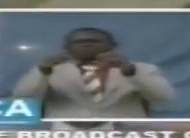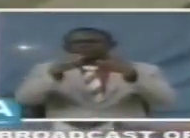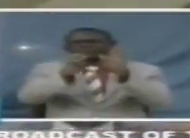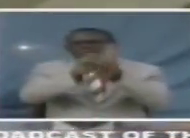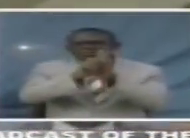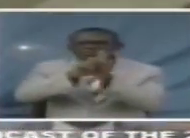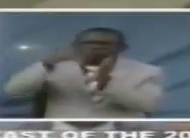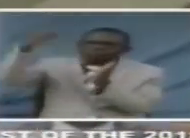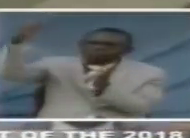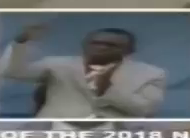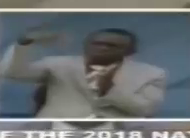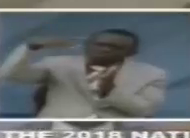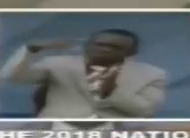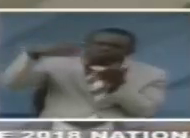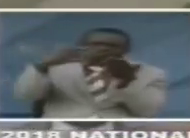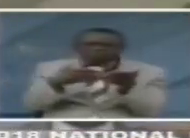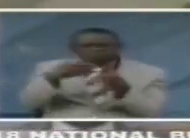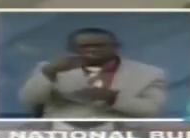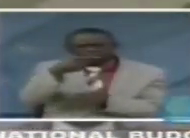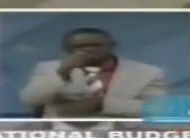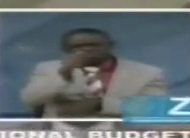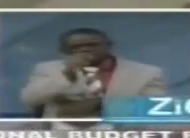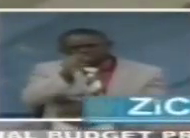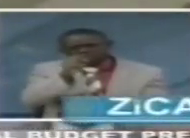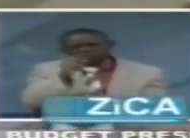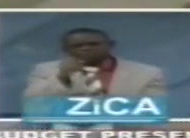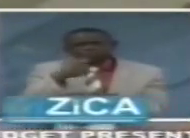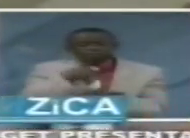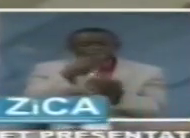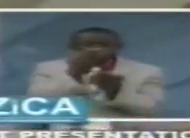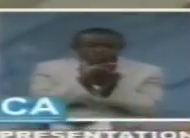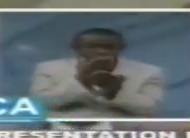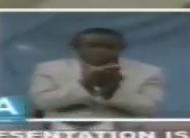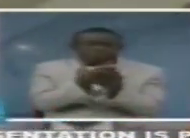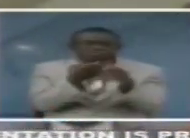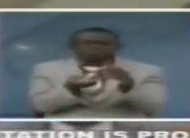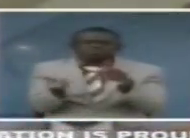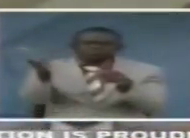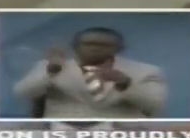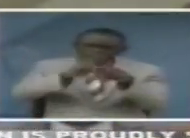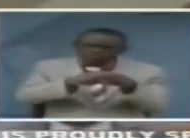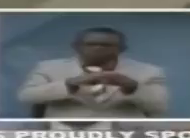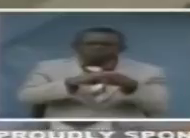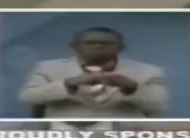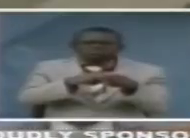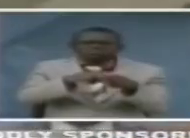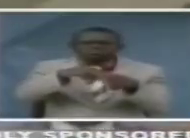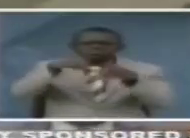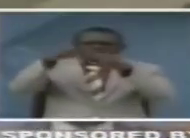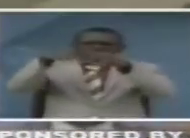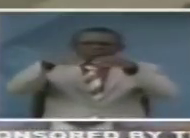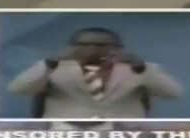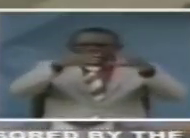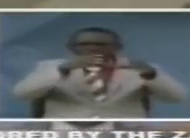of alternative sources such as solar, gas, I propose to